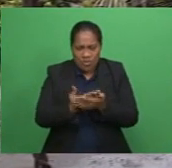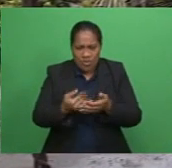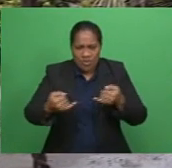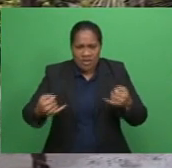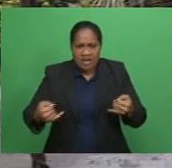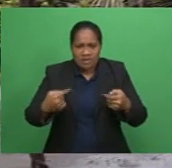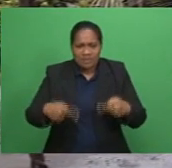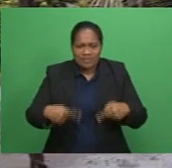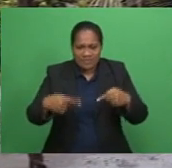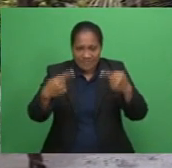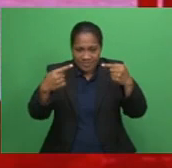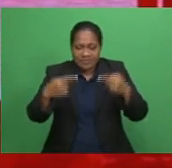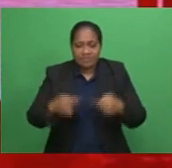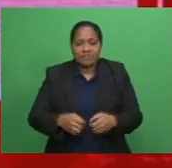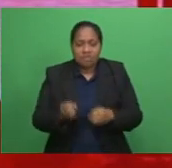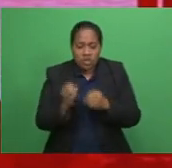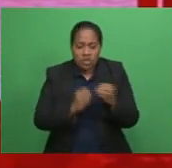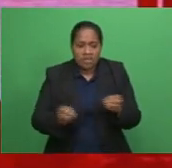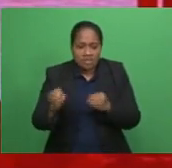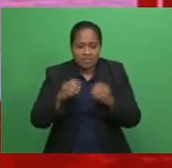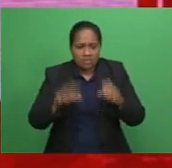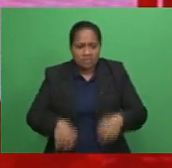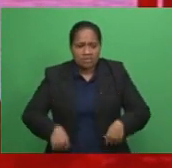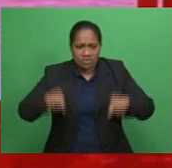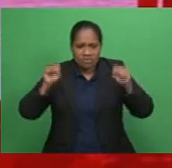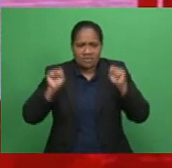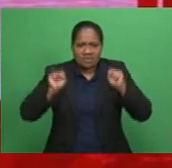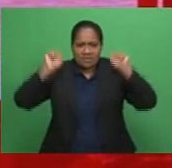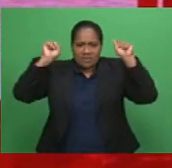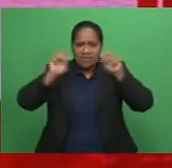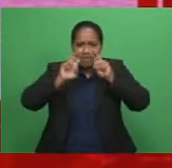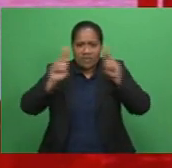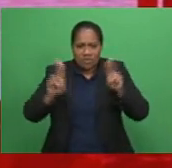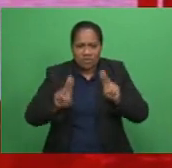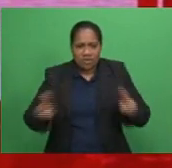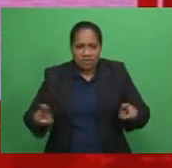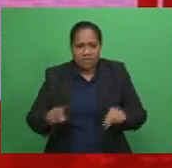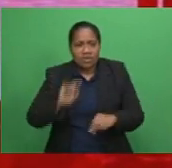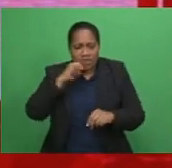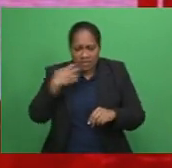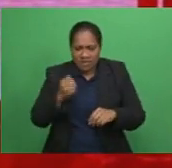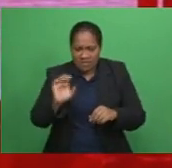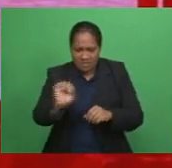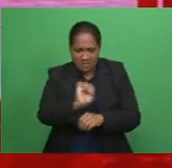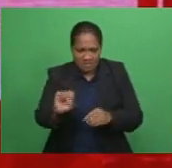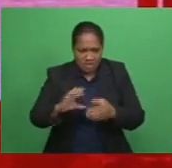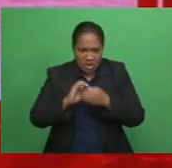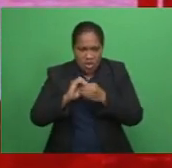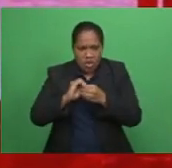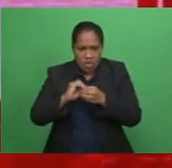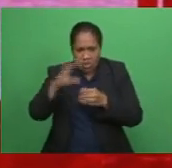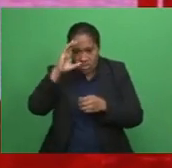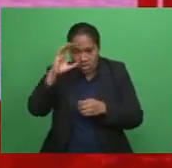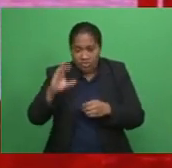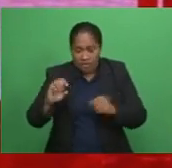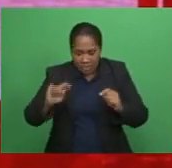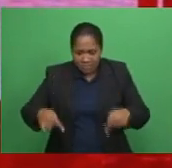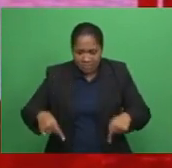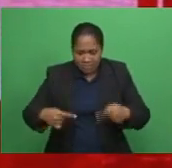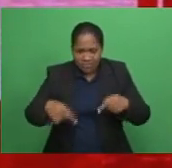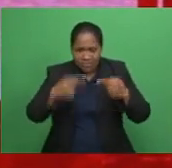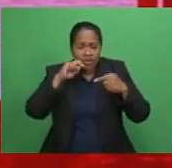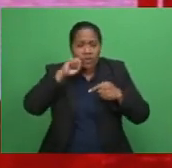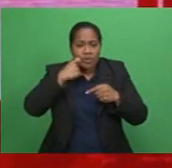by the Oceania Weightlifting Federation. Competitors will be based in their own countries, but the competition will be run and managed via